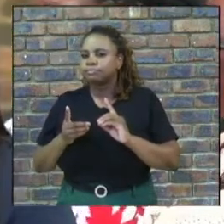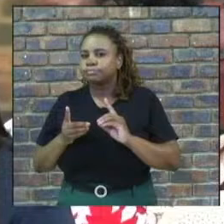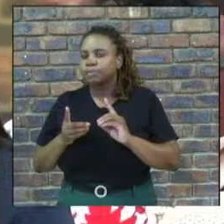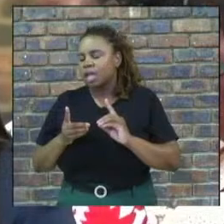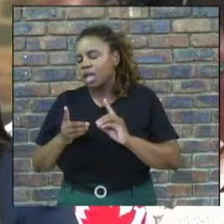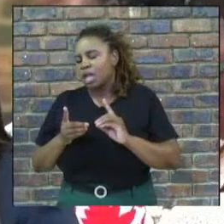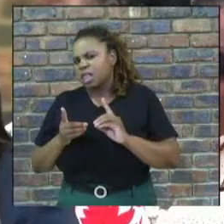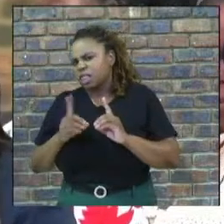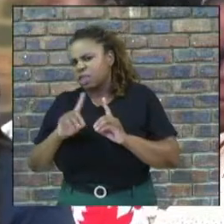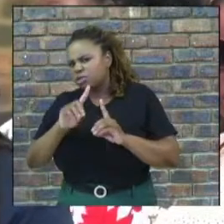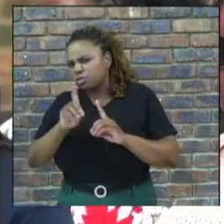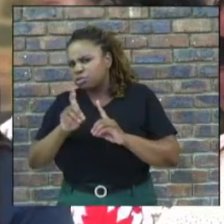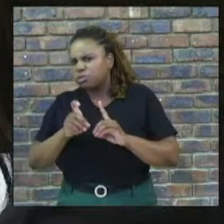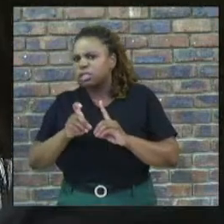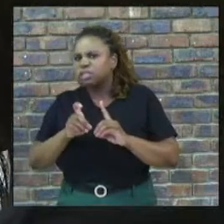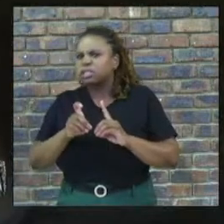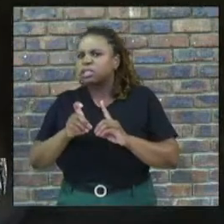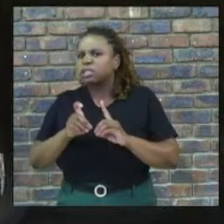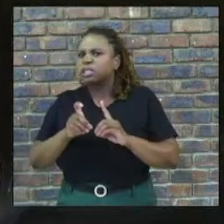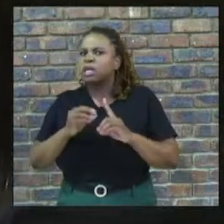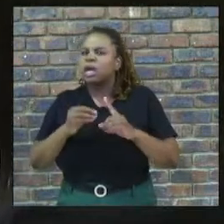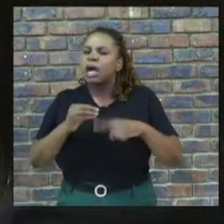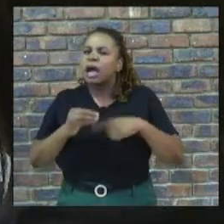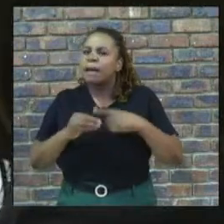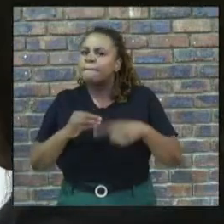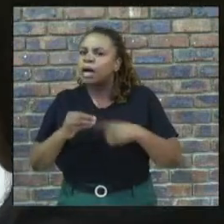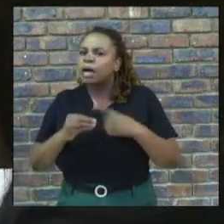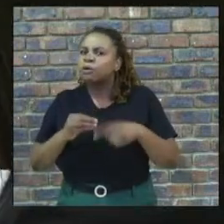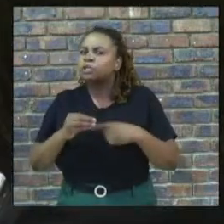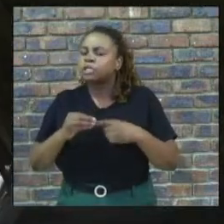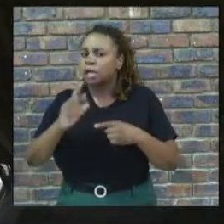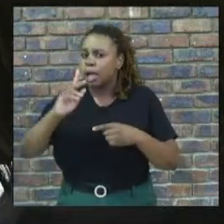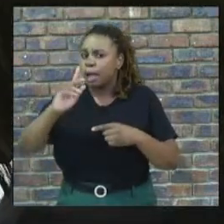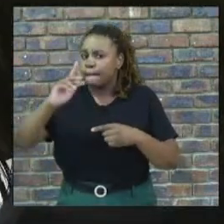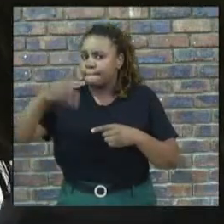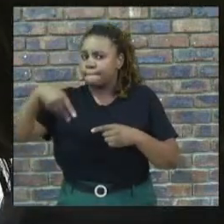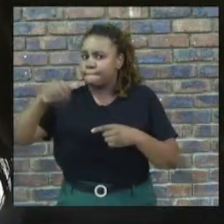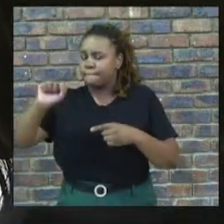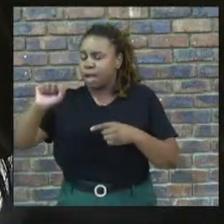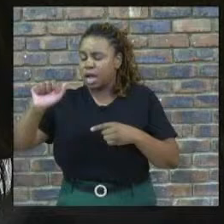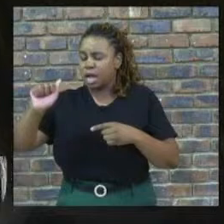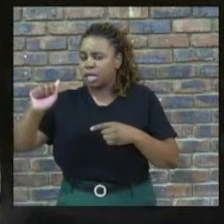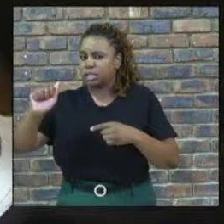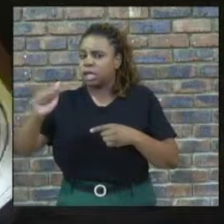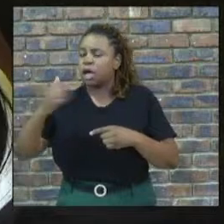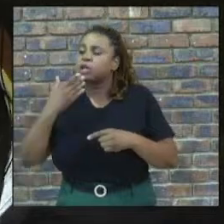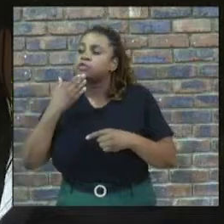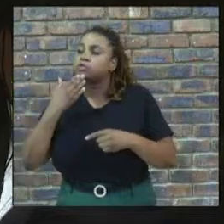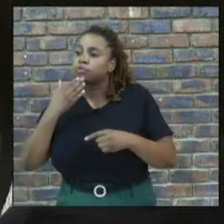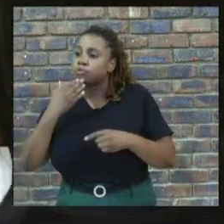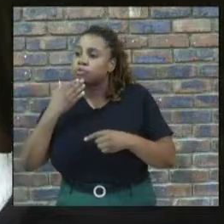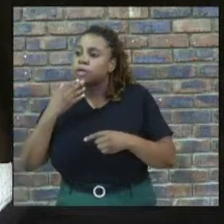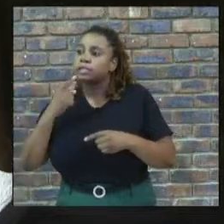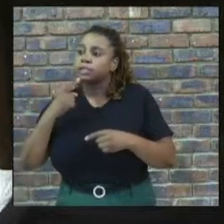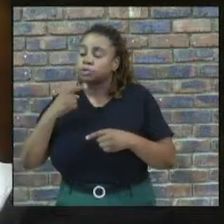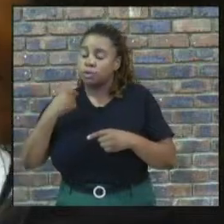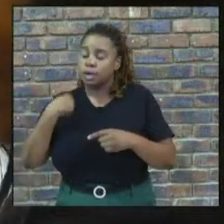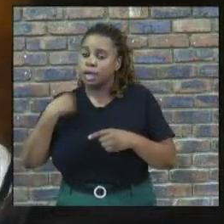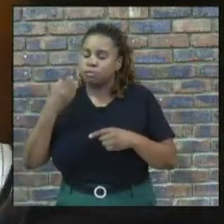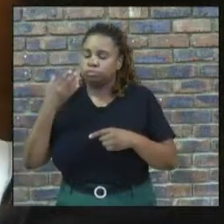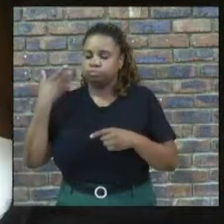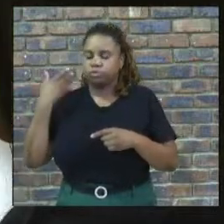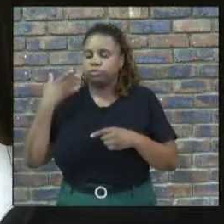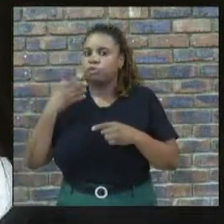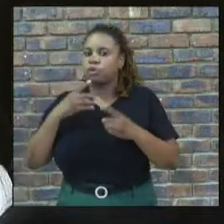question also on saying who is PASA, and I think I've elaborated also to say that PASA, they have